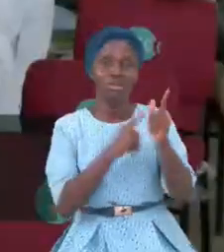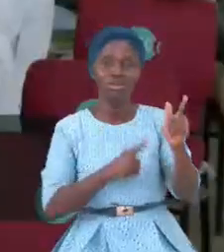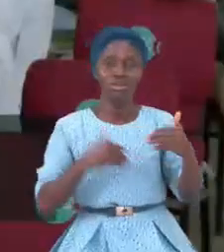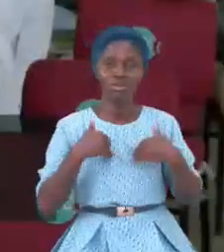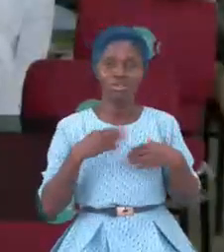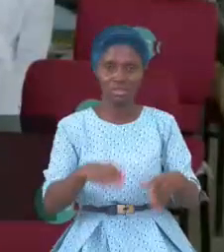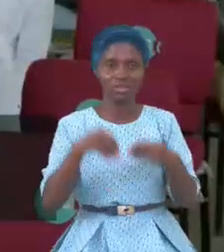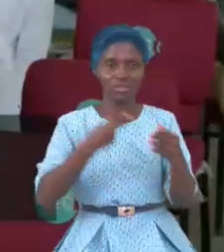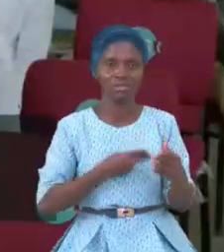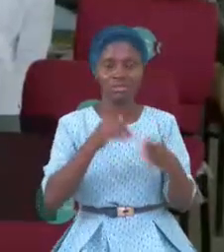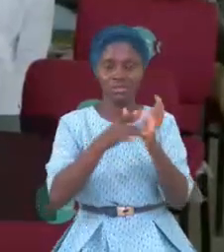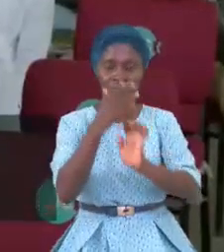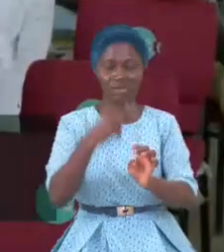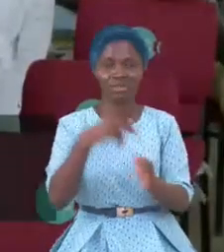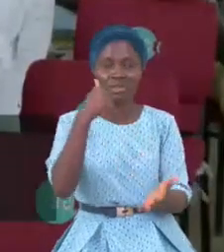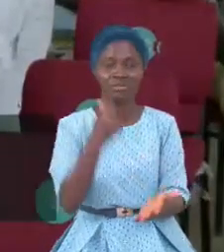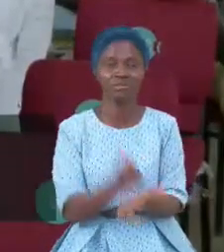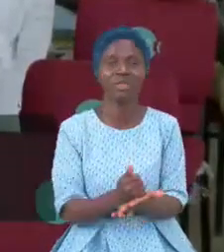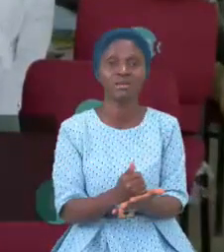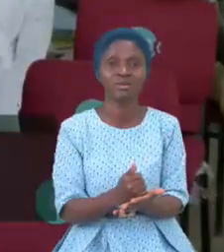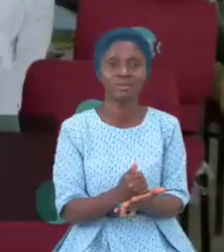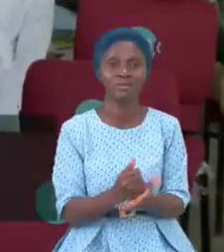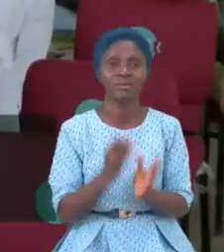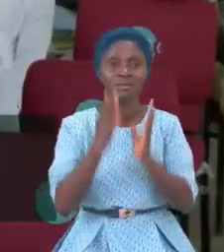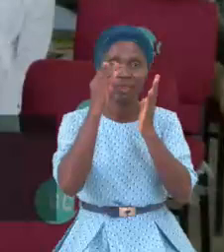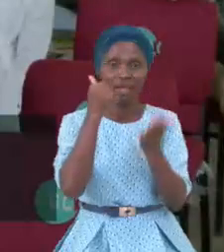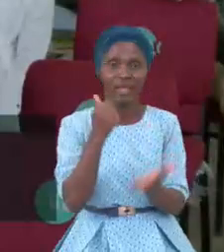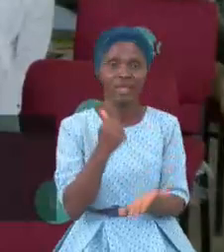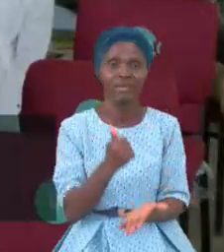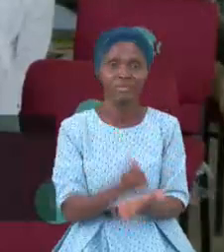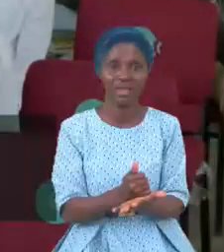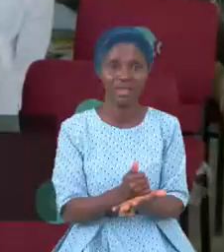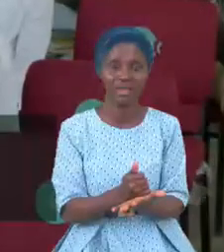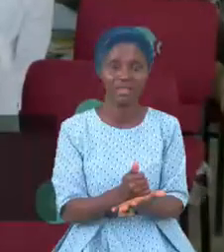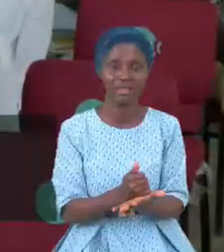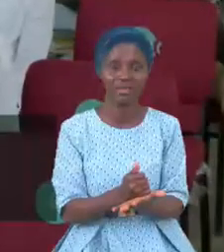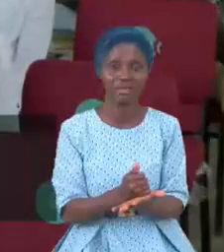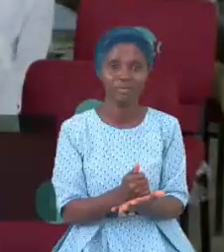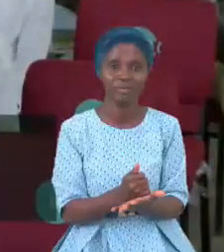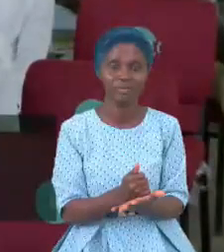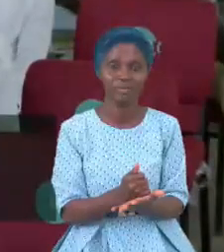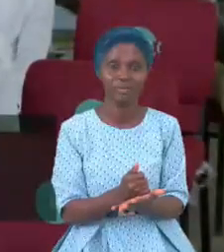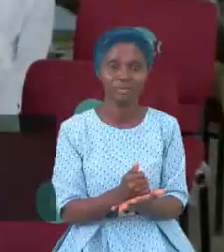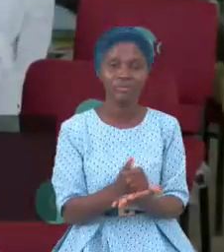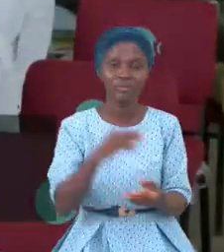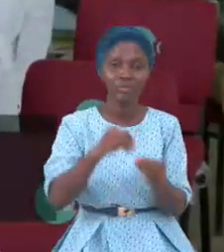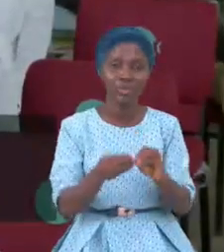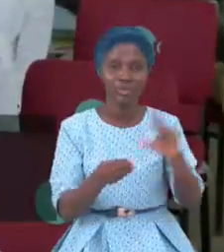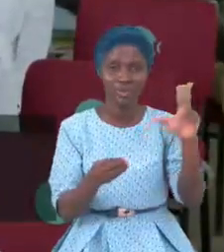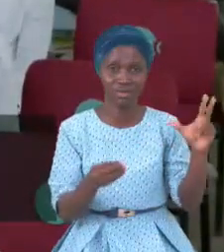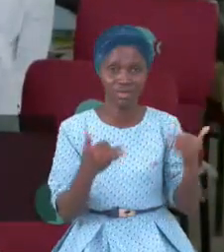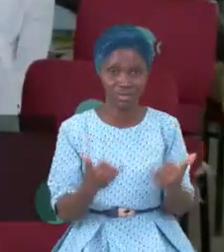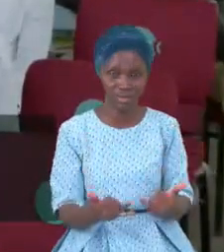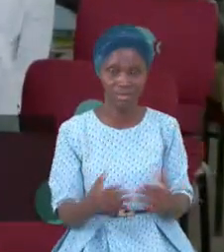name. Did I hear the amen I wanted? Amen. Look at number three now. Number three,